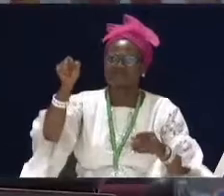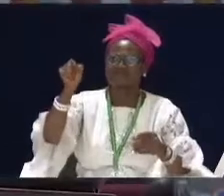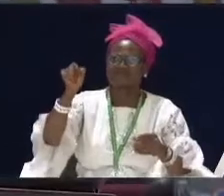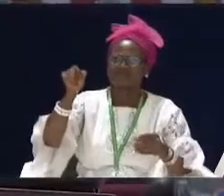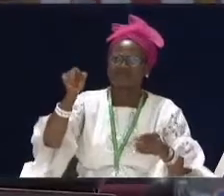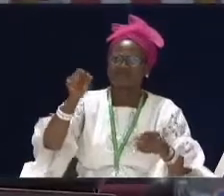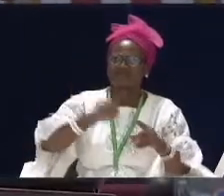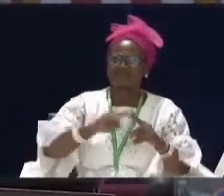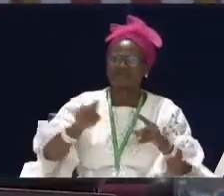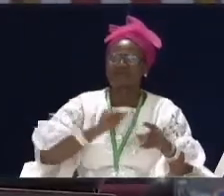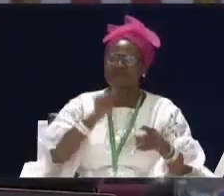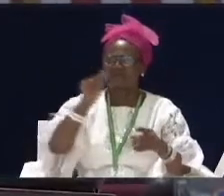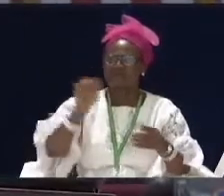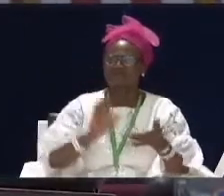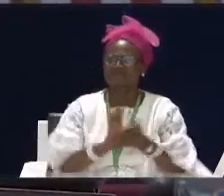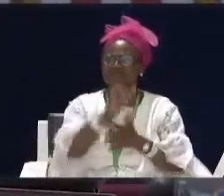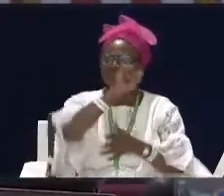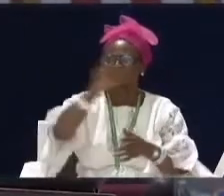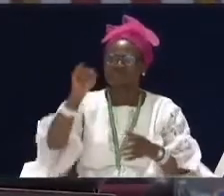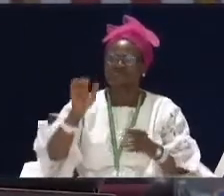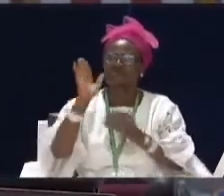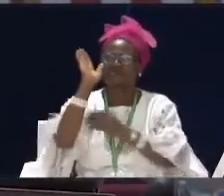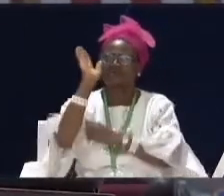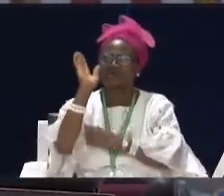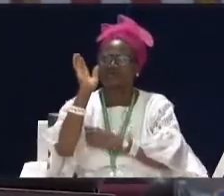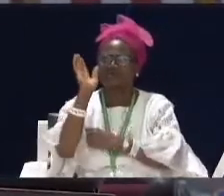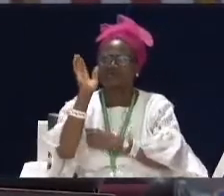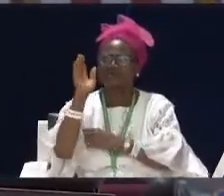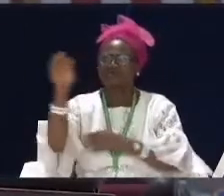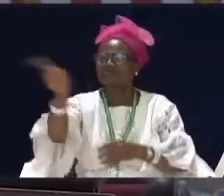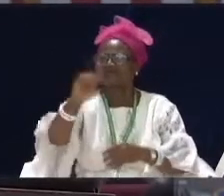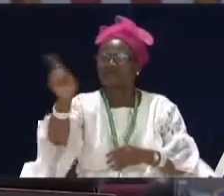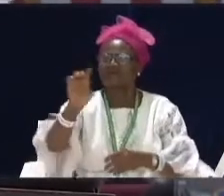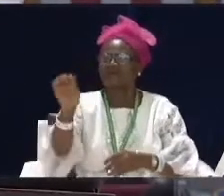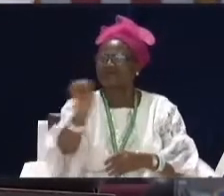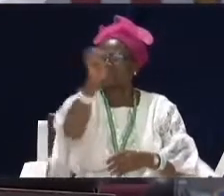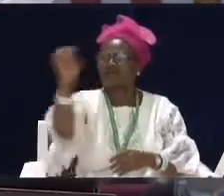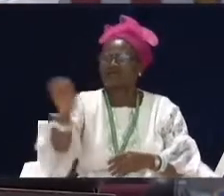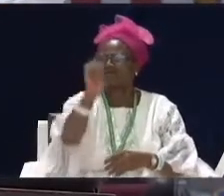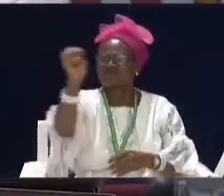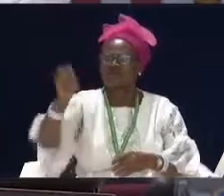we're trusting God it will be nice wherever we are.